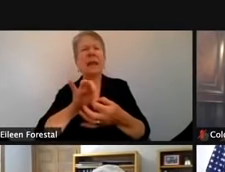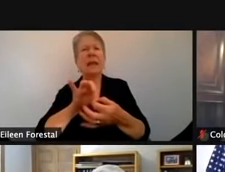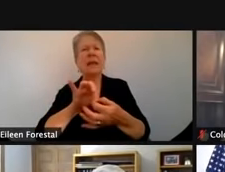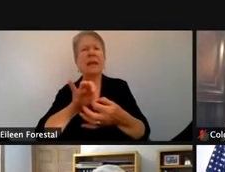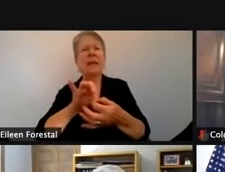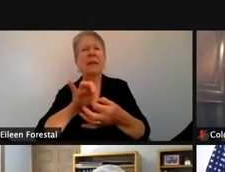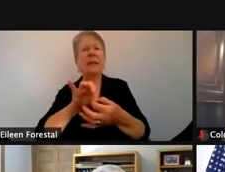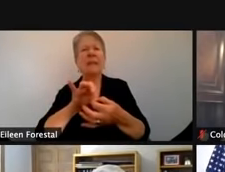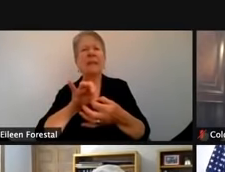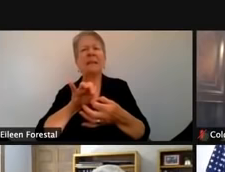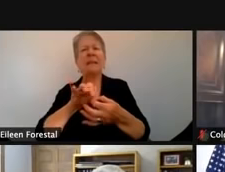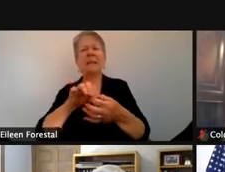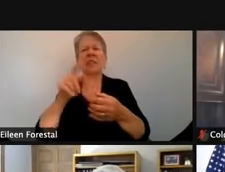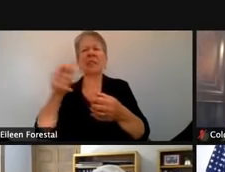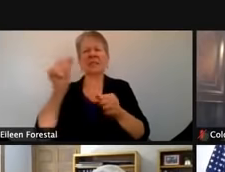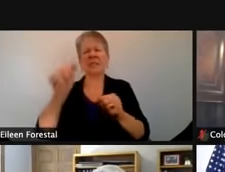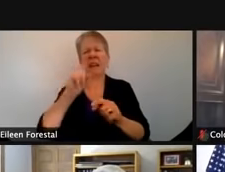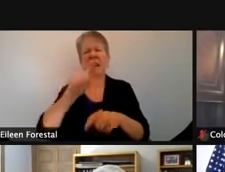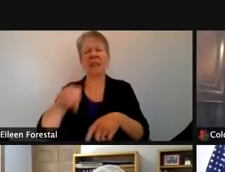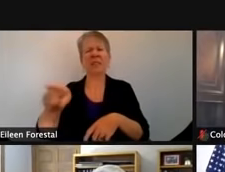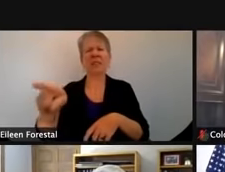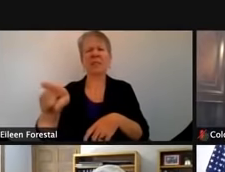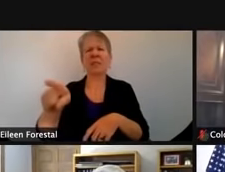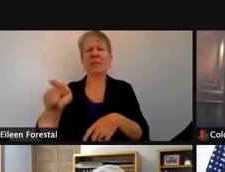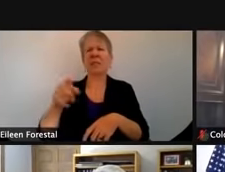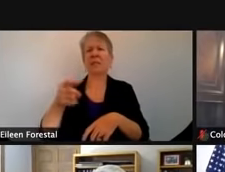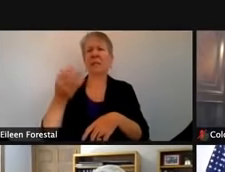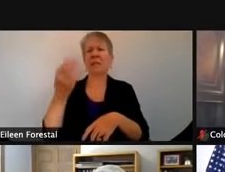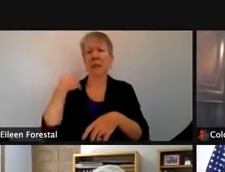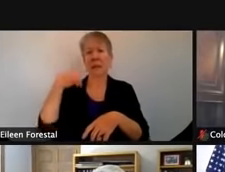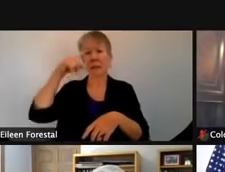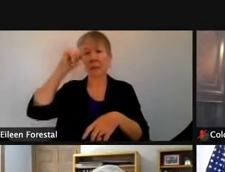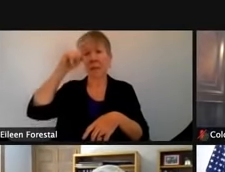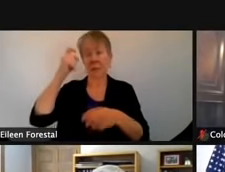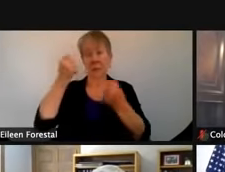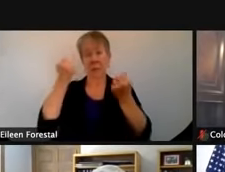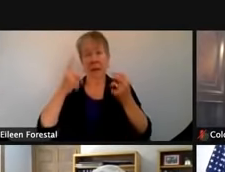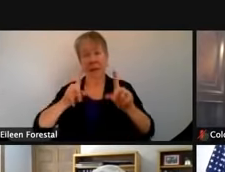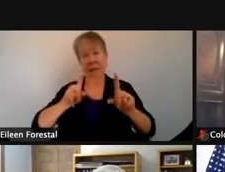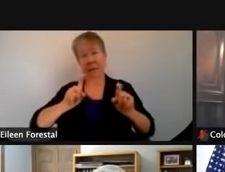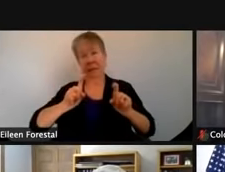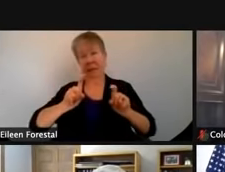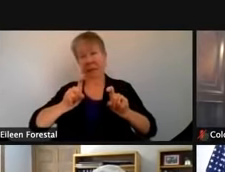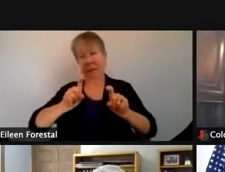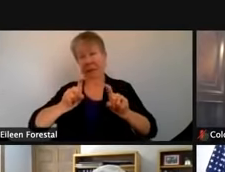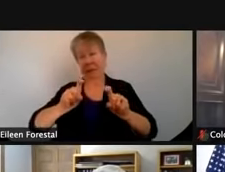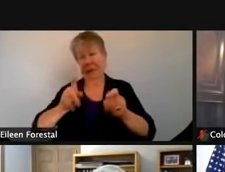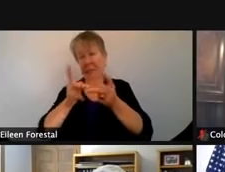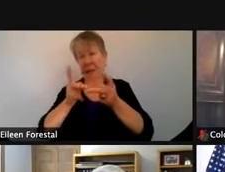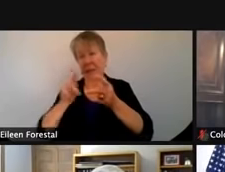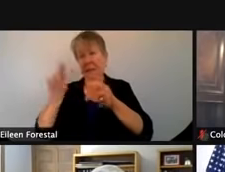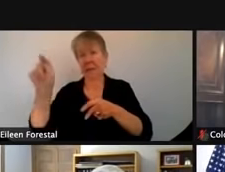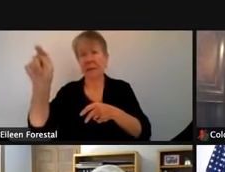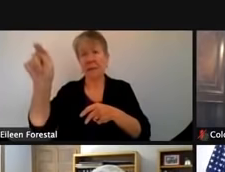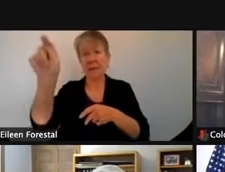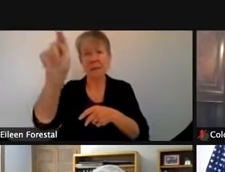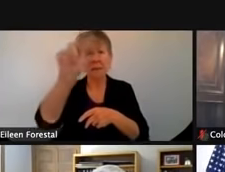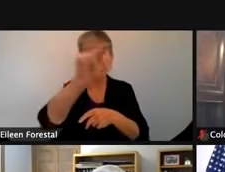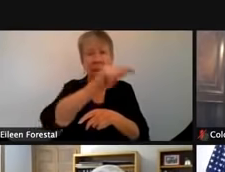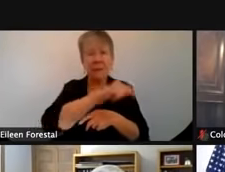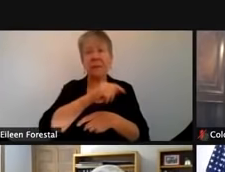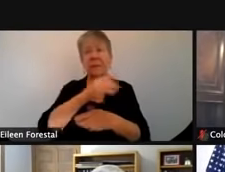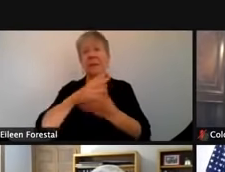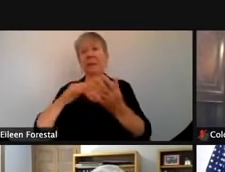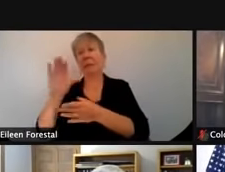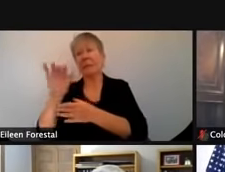the summer, the state was running a number of COVID testing sites, and right now we're seeing some cities and counties doing that, and the majority of